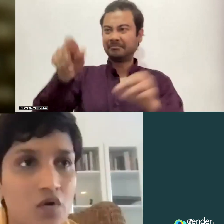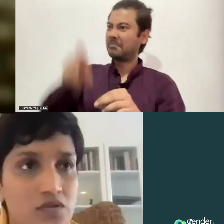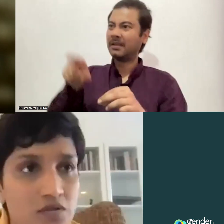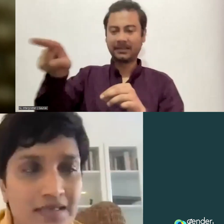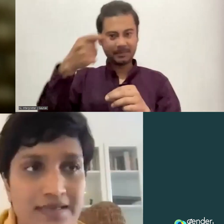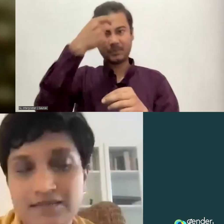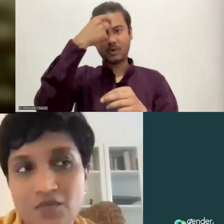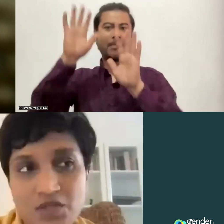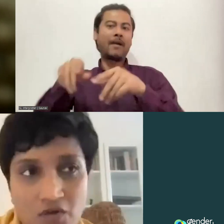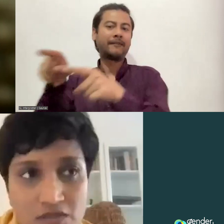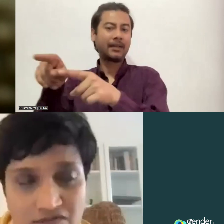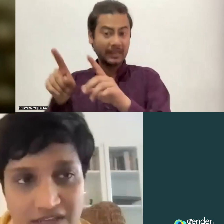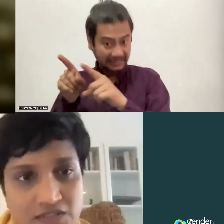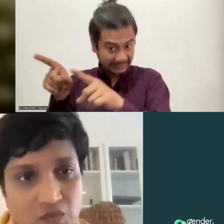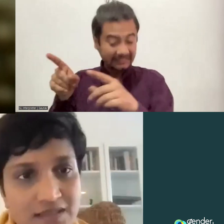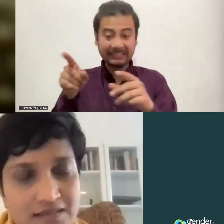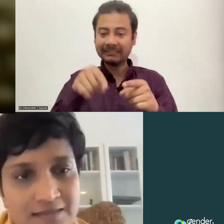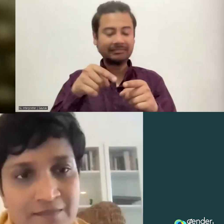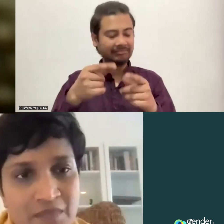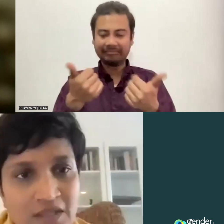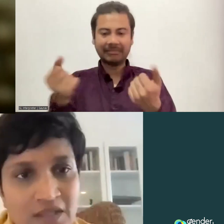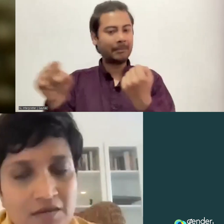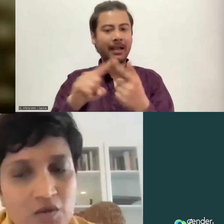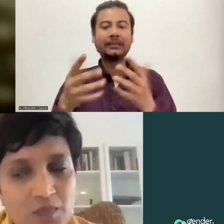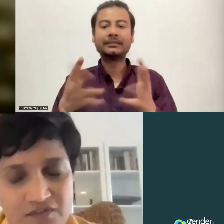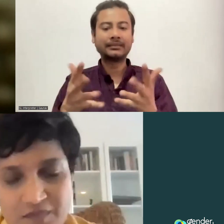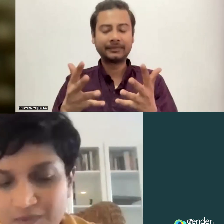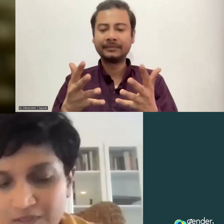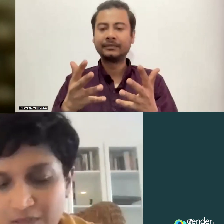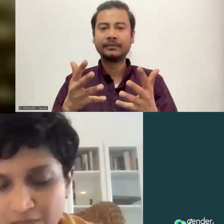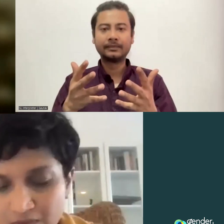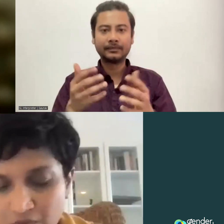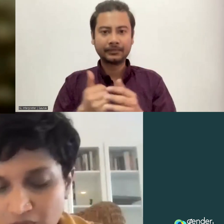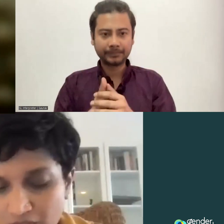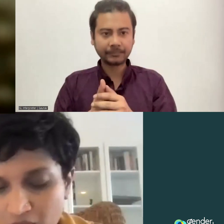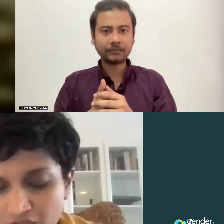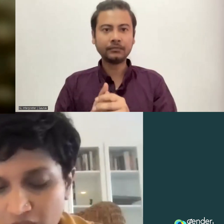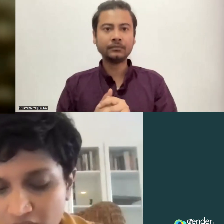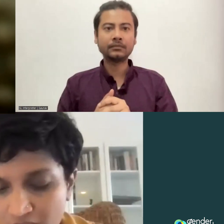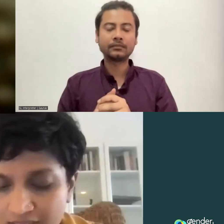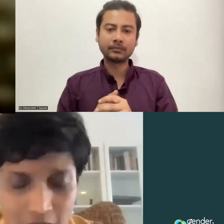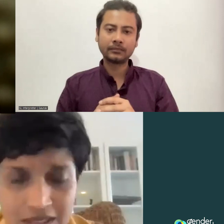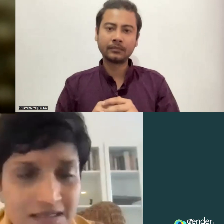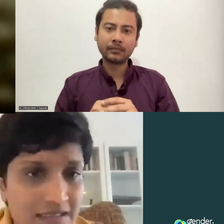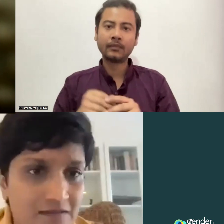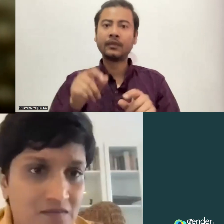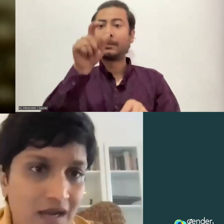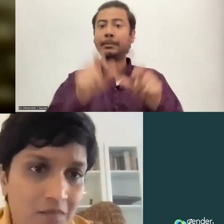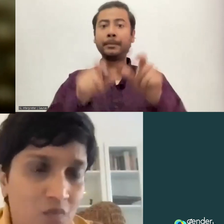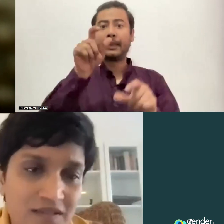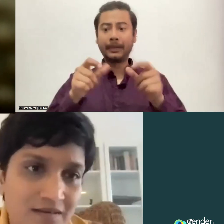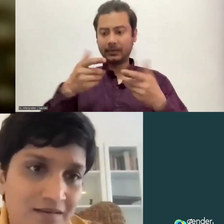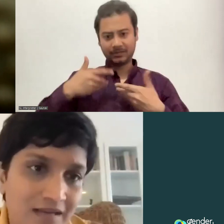you also then what you're also faced with is groups of people, or people who, who you work with, and including ourselves,